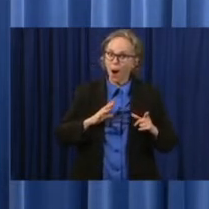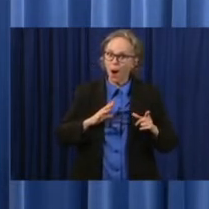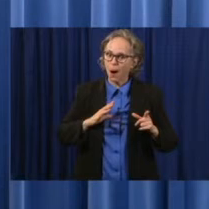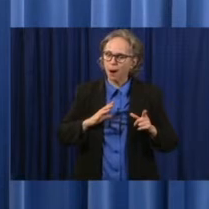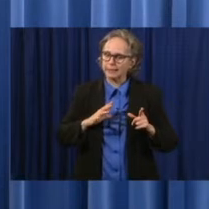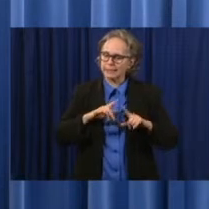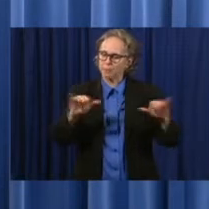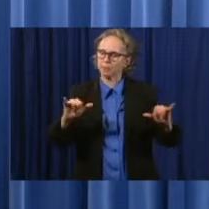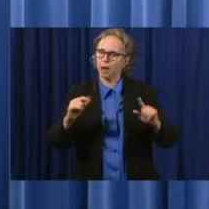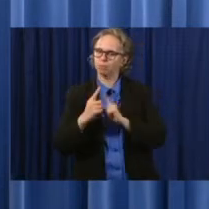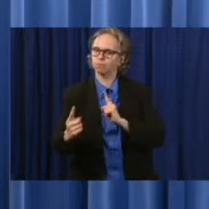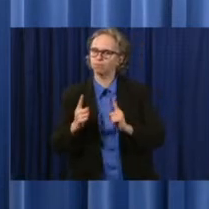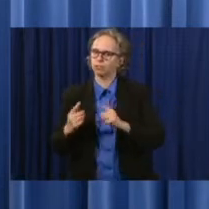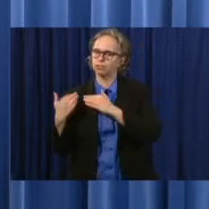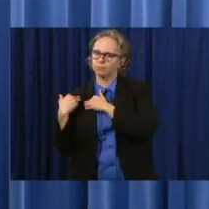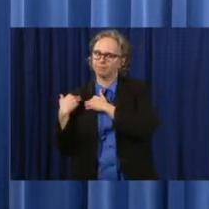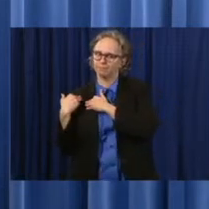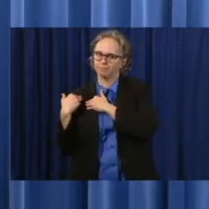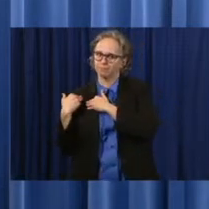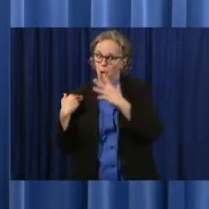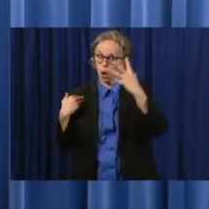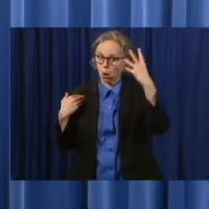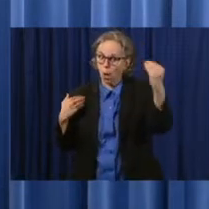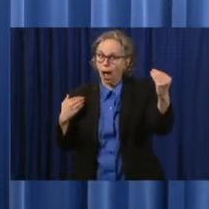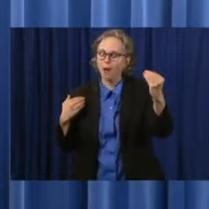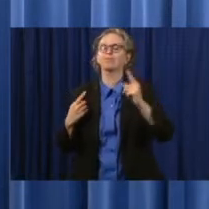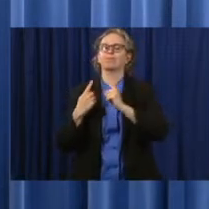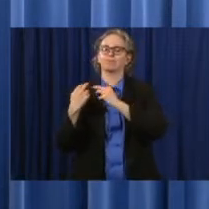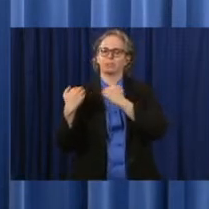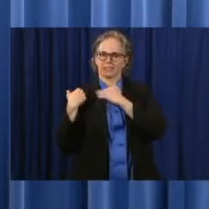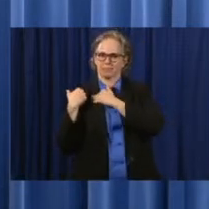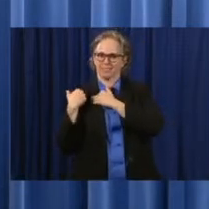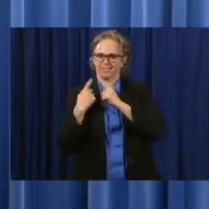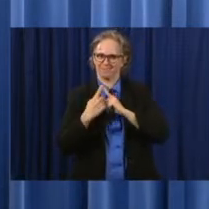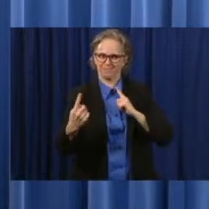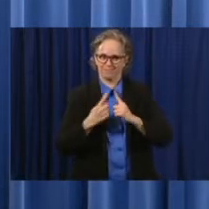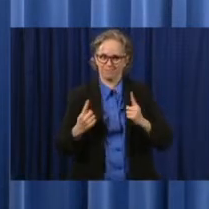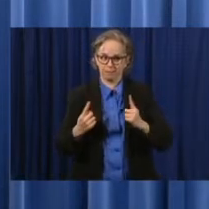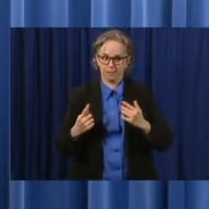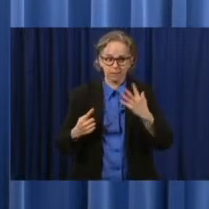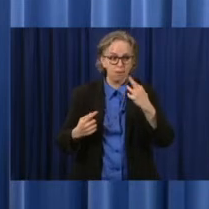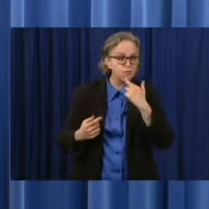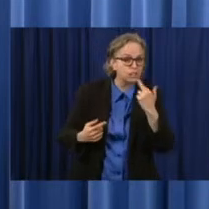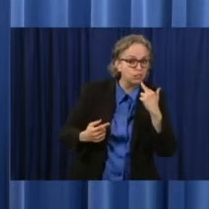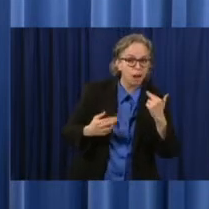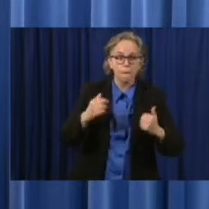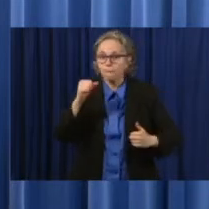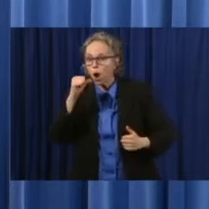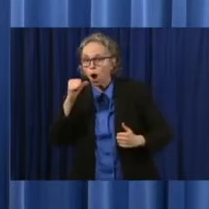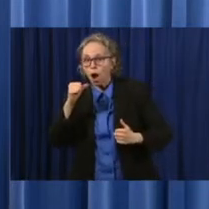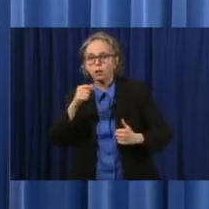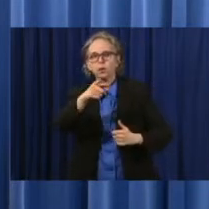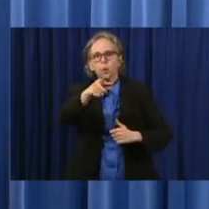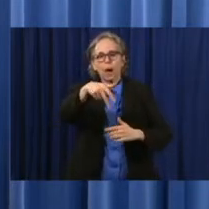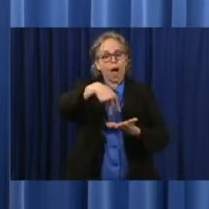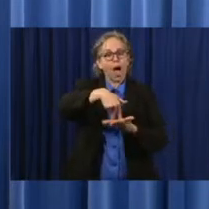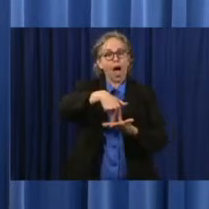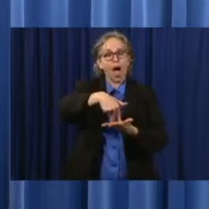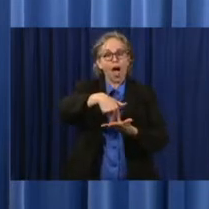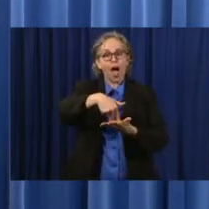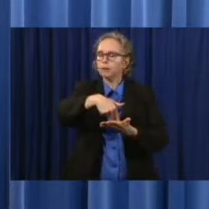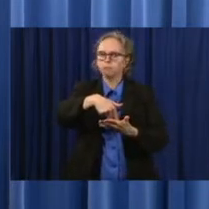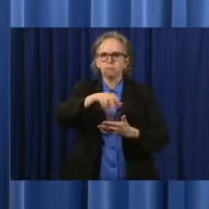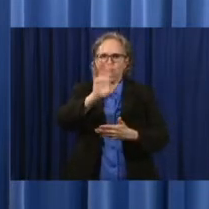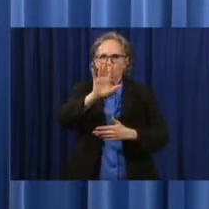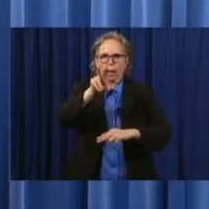When you go to the restaurant, you go to the bar, sit down. That's what the regulations say. That way, you can ensure that there is a